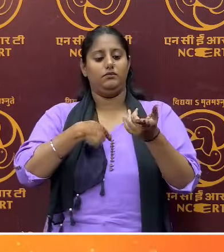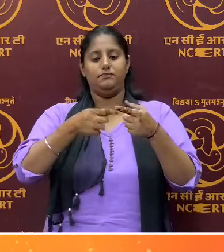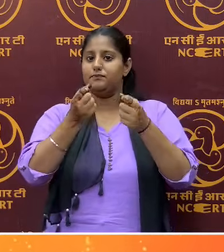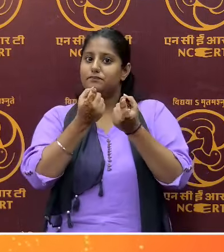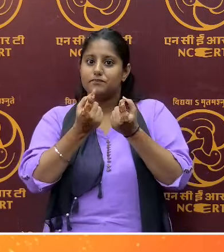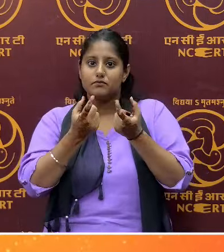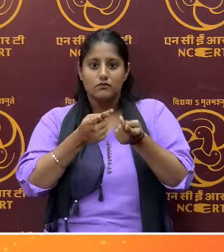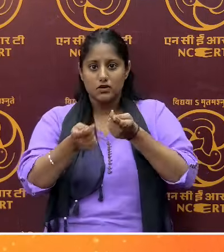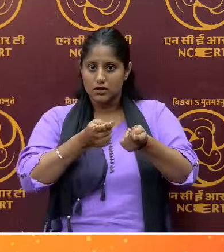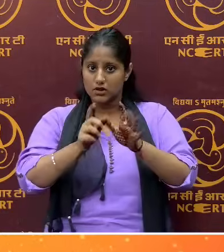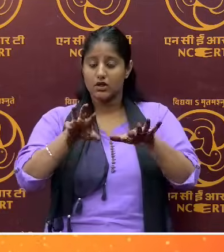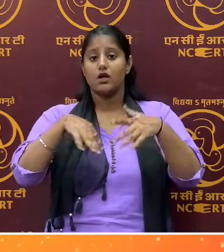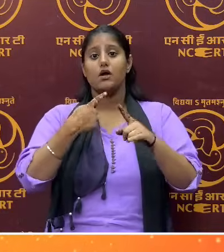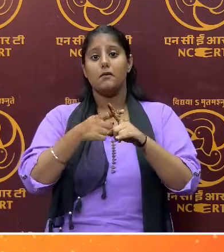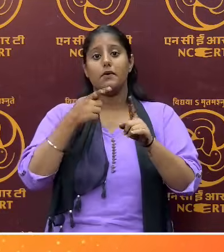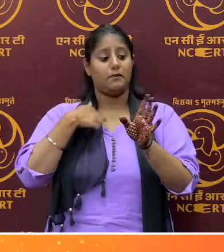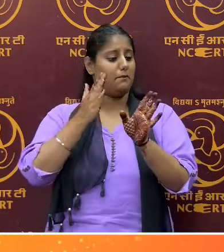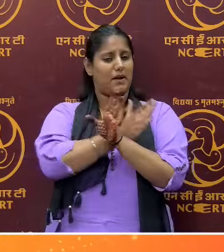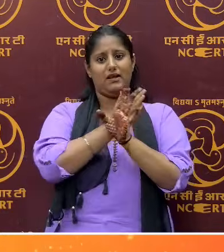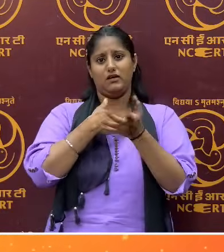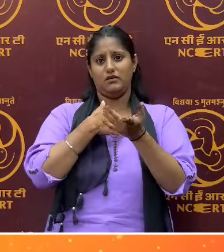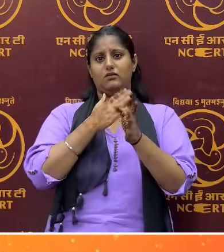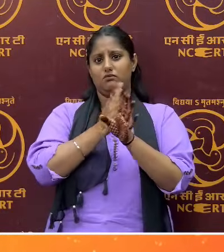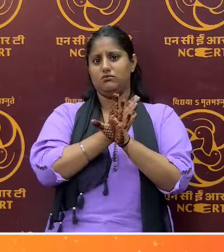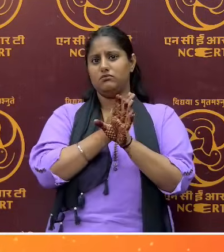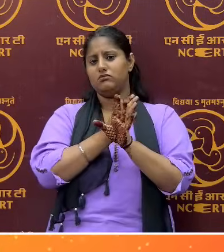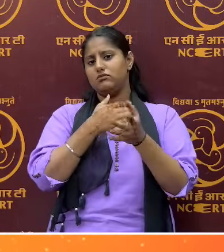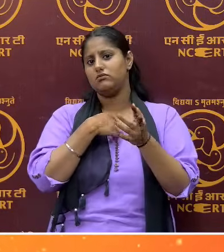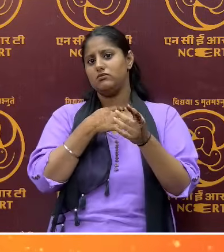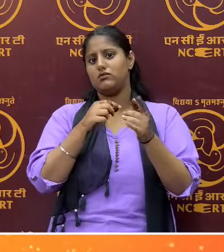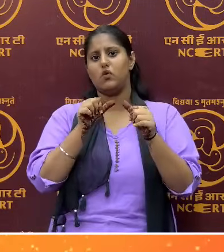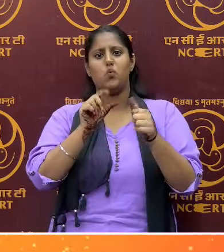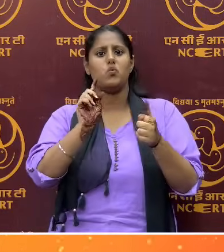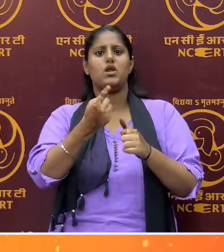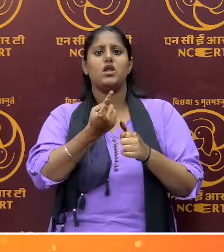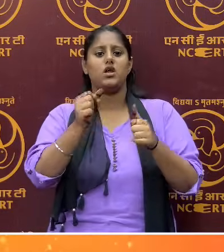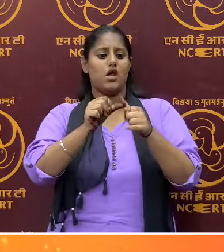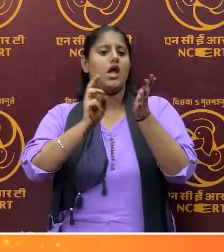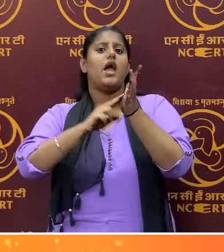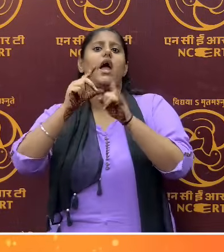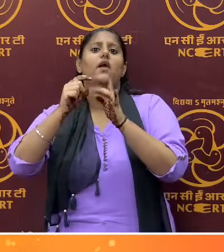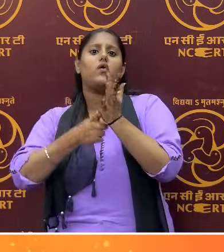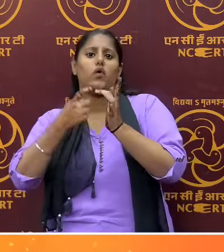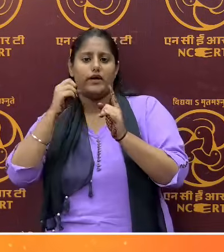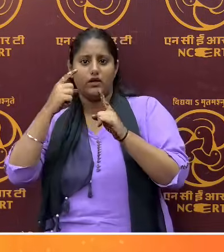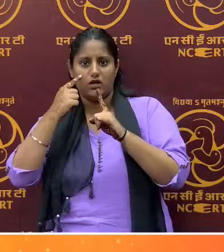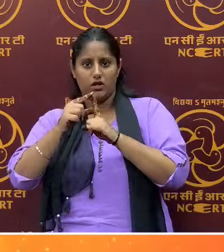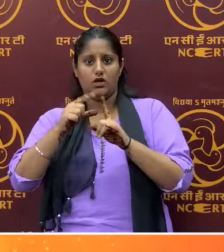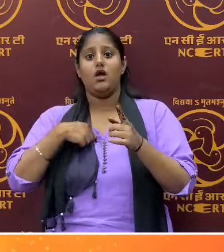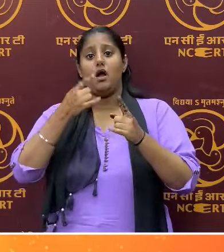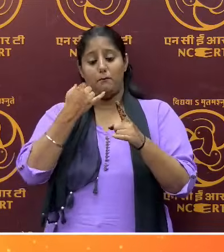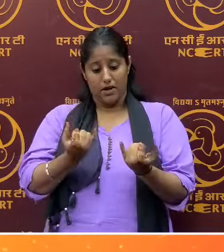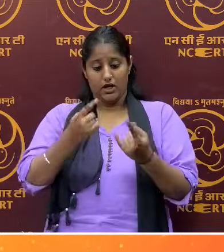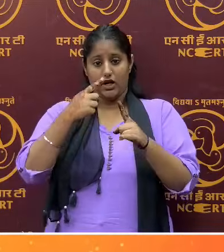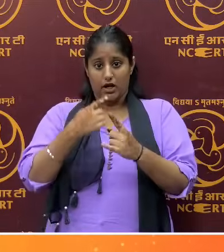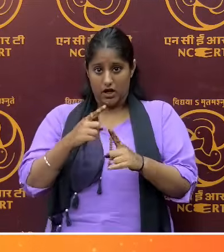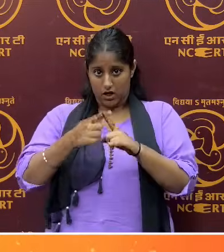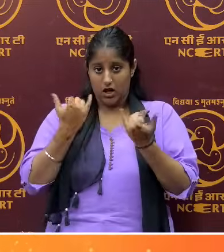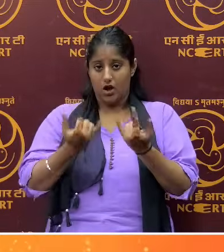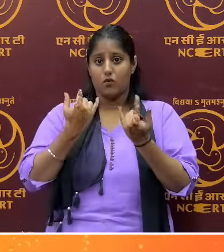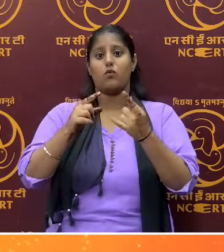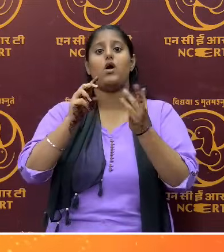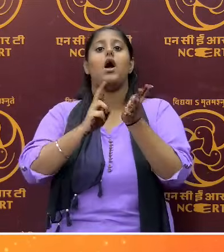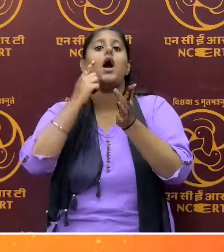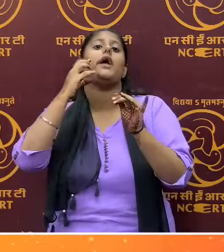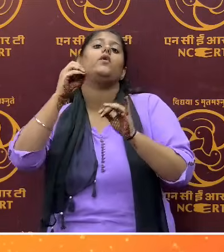Not only that, previously this is the only on in Android system, now we are launching for the iOS system also, and our planning